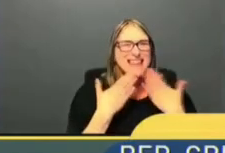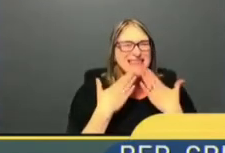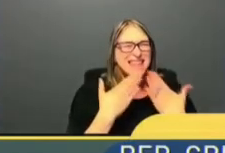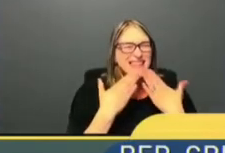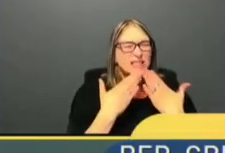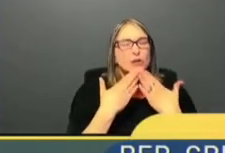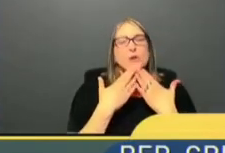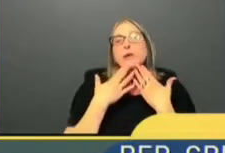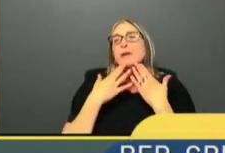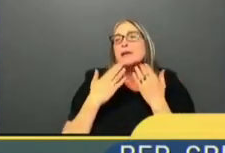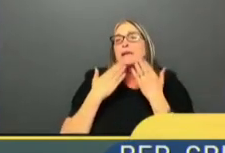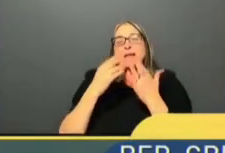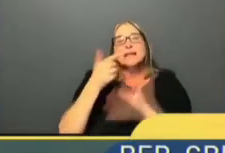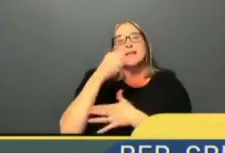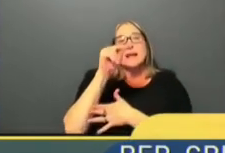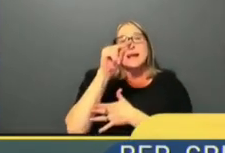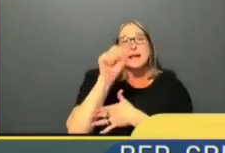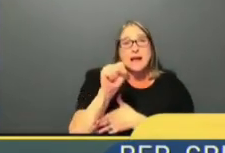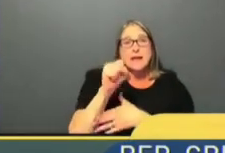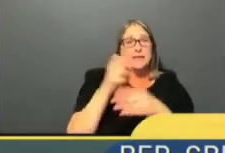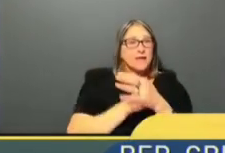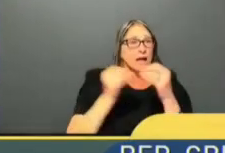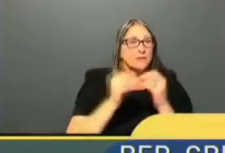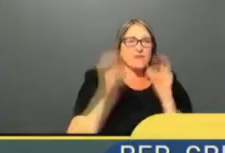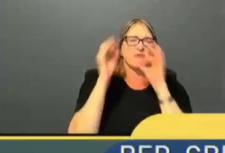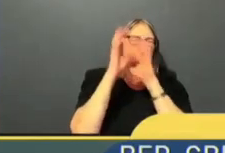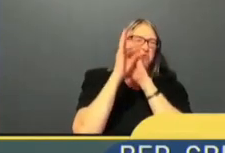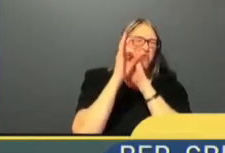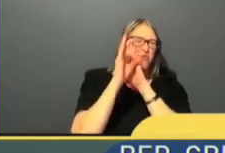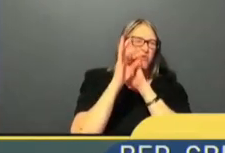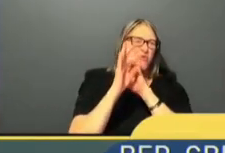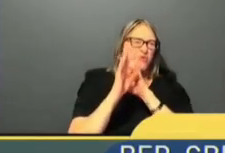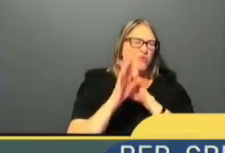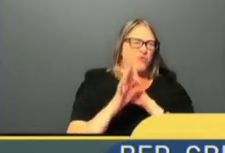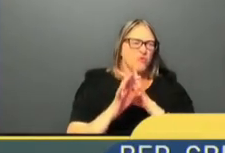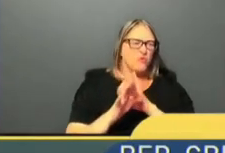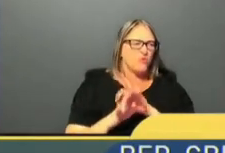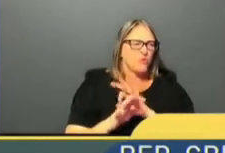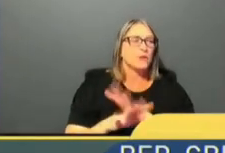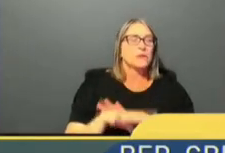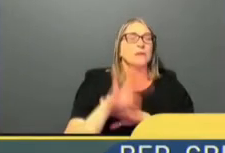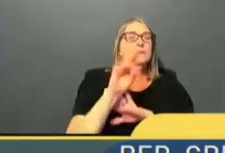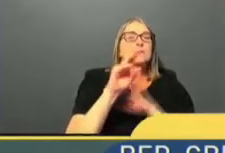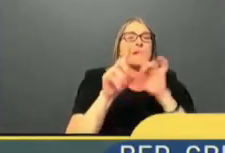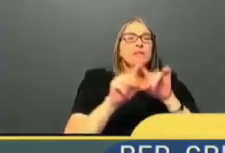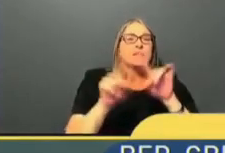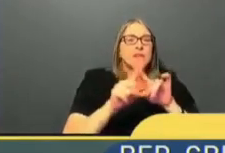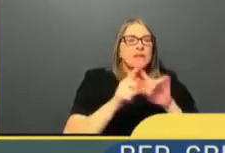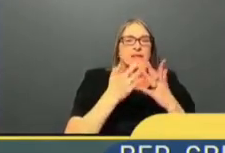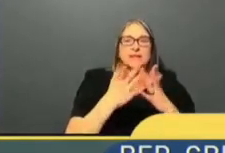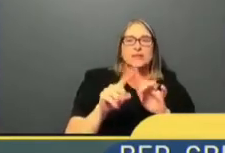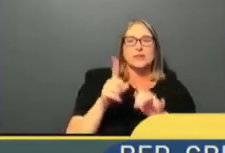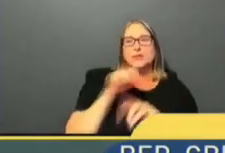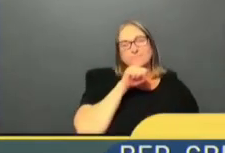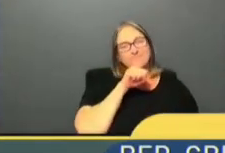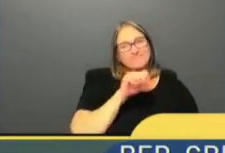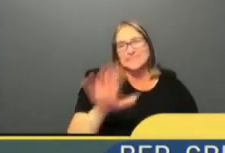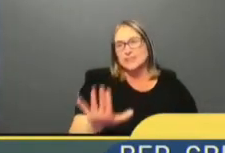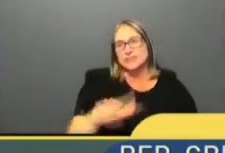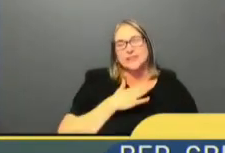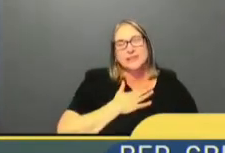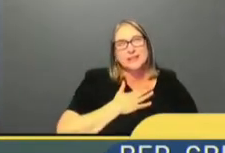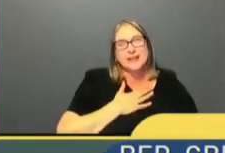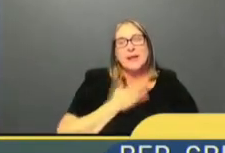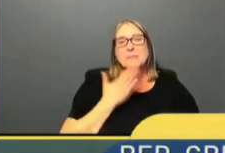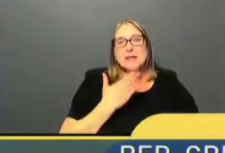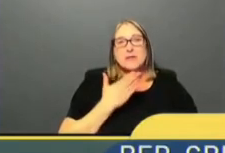for lots of feedback. We went through 7 iterations of this. Beth Redfield is a saint for working through this. And for my neighbors